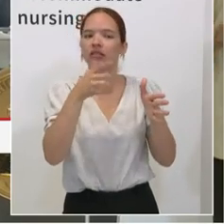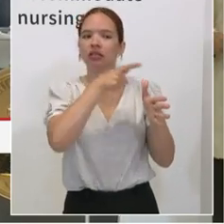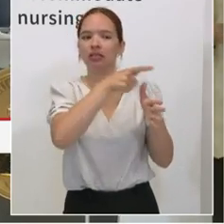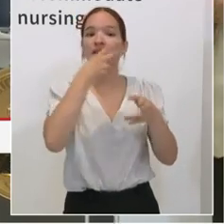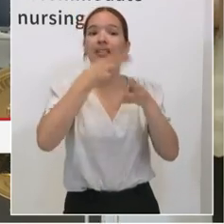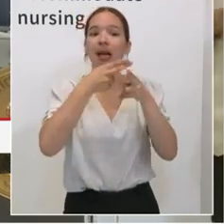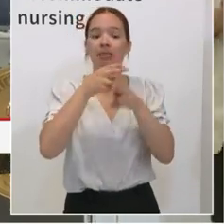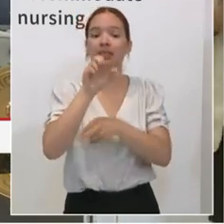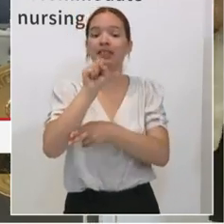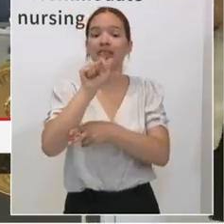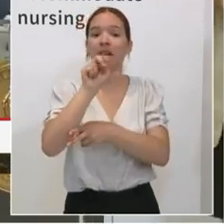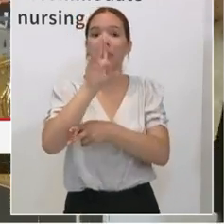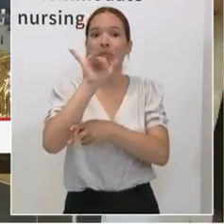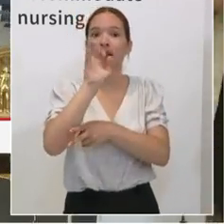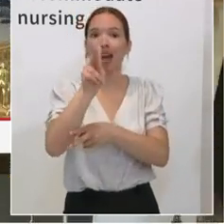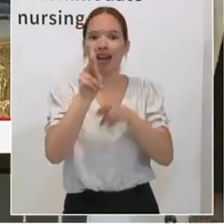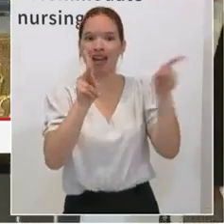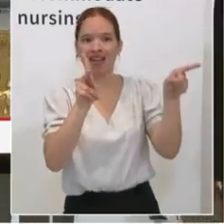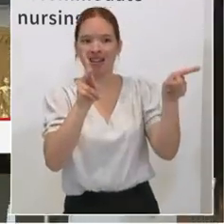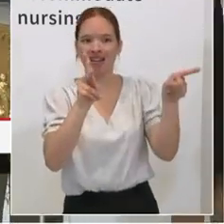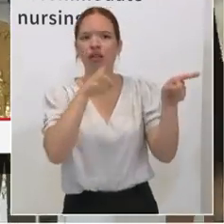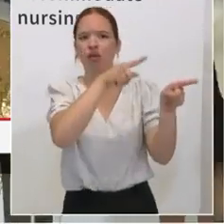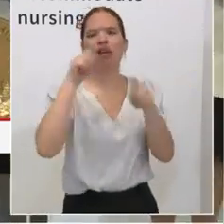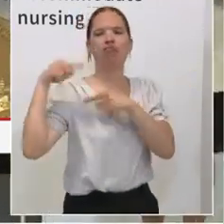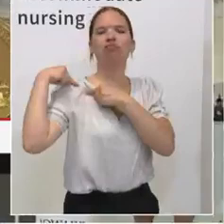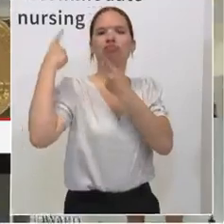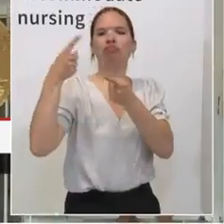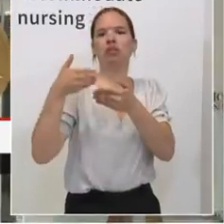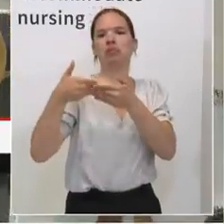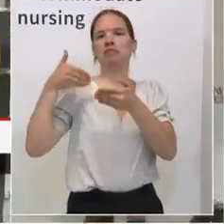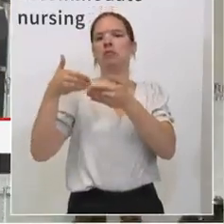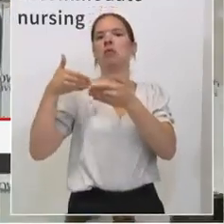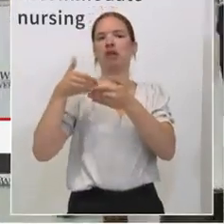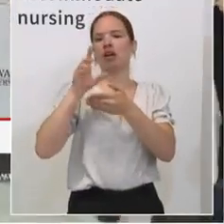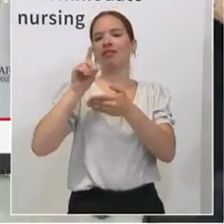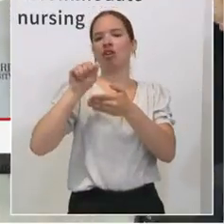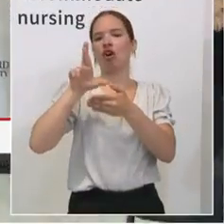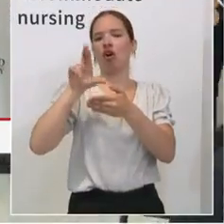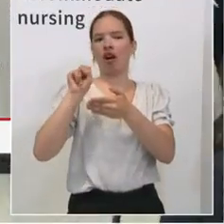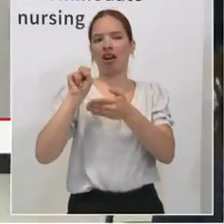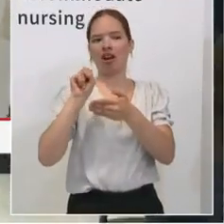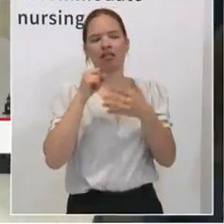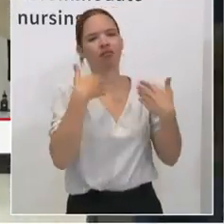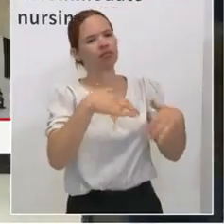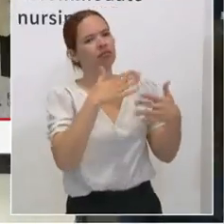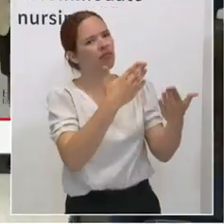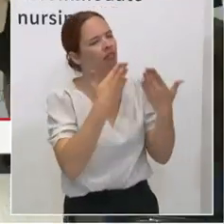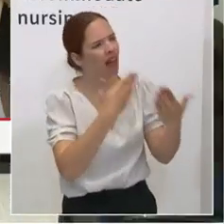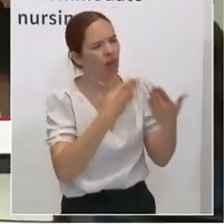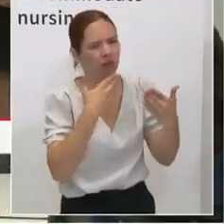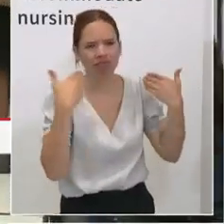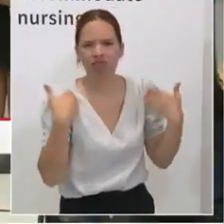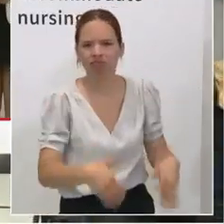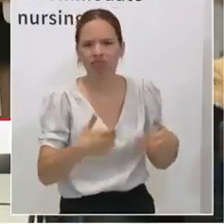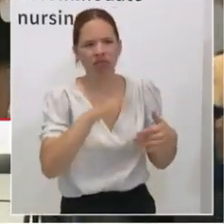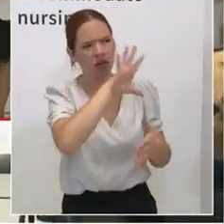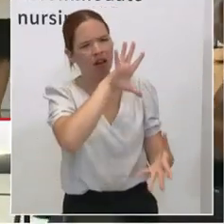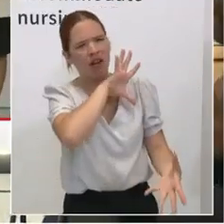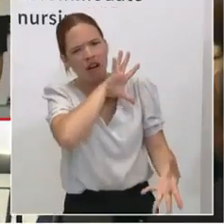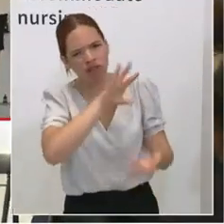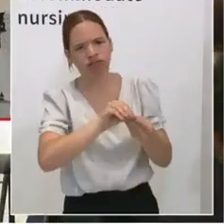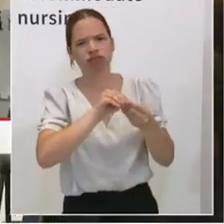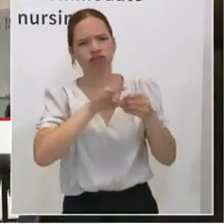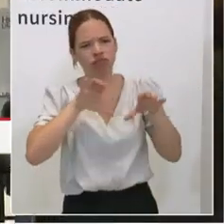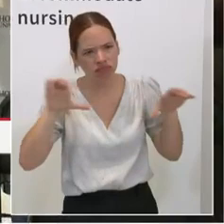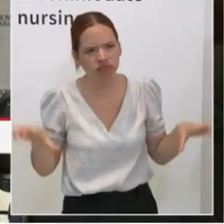Trey? Trey, thank you for stepping up. And as